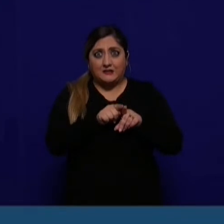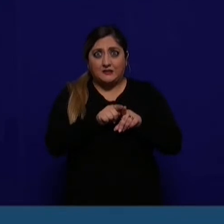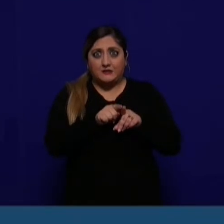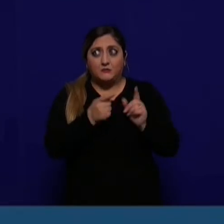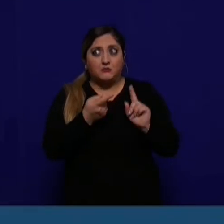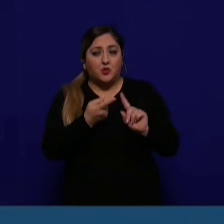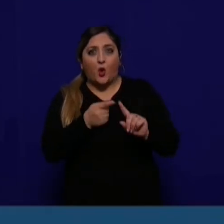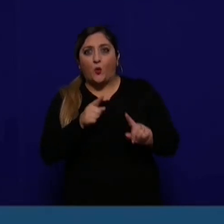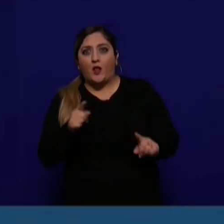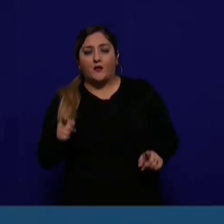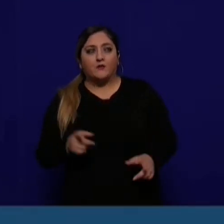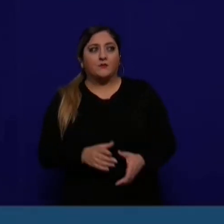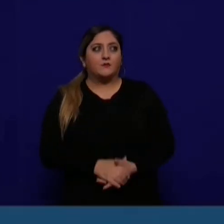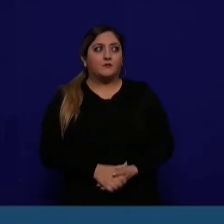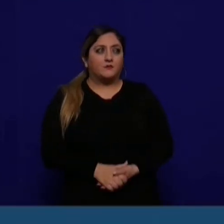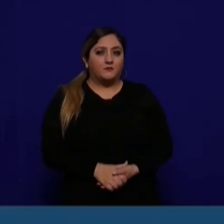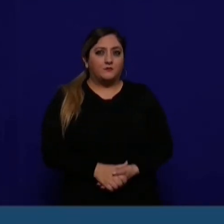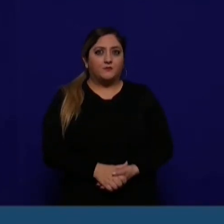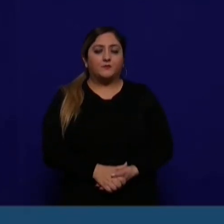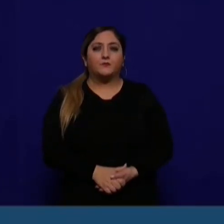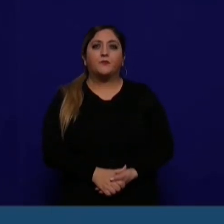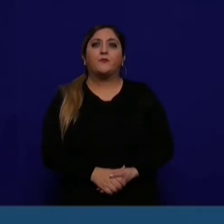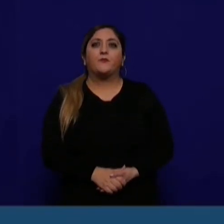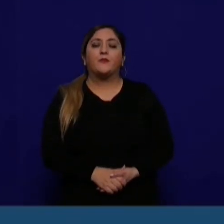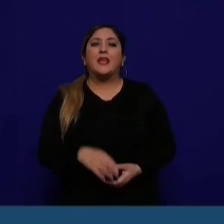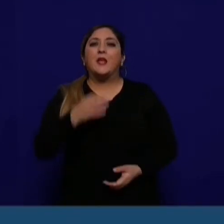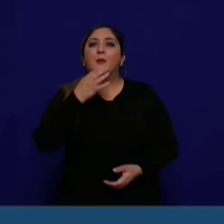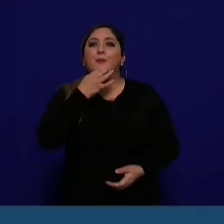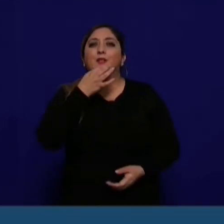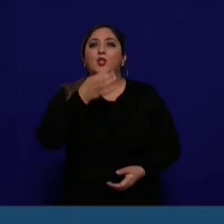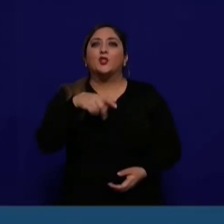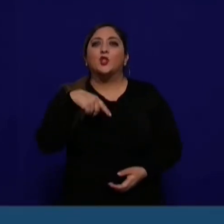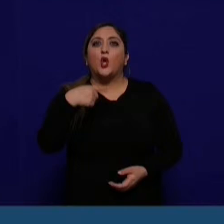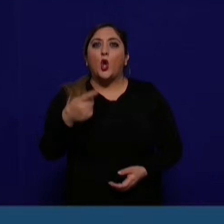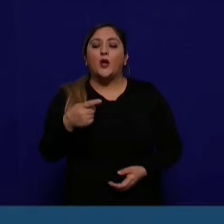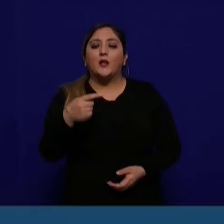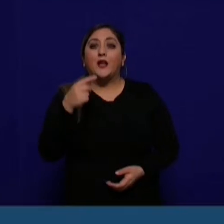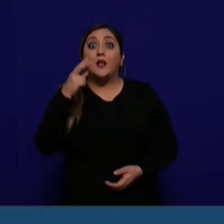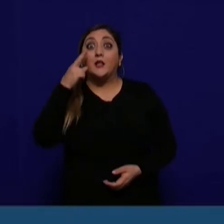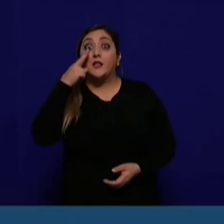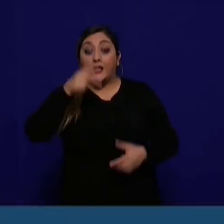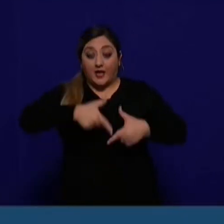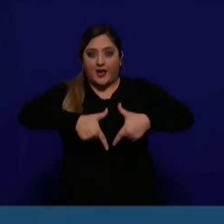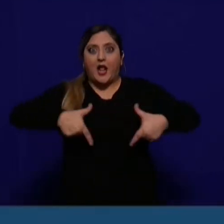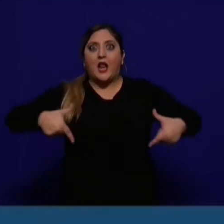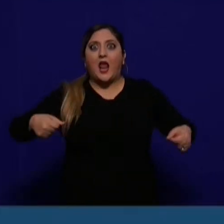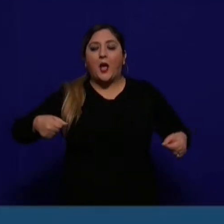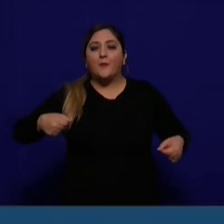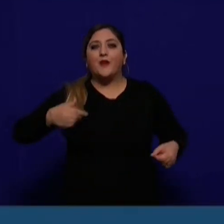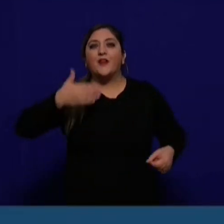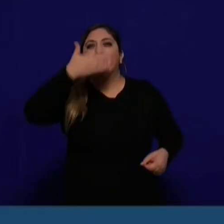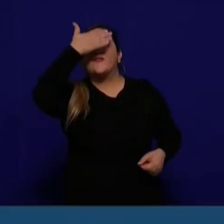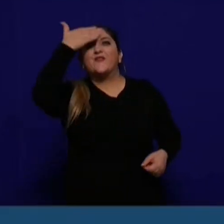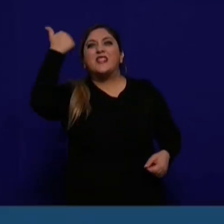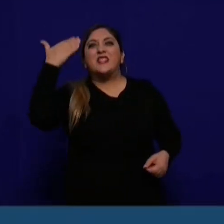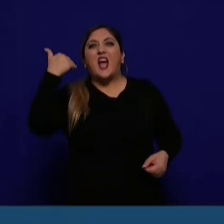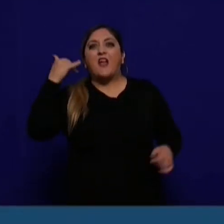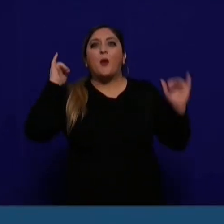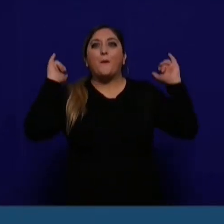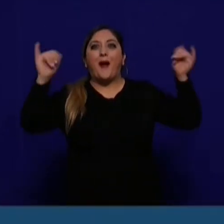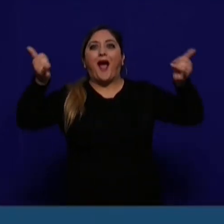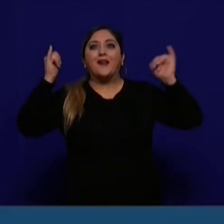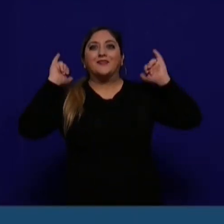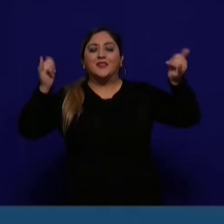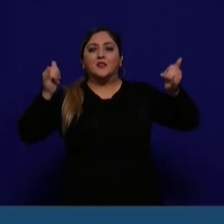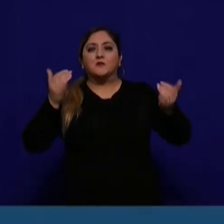bil-COVID. It-tielet domanda, qed naraw reklami ta' attivitajiet tal-massa għas-sajf li ġej. Dawn għandhom il-barka tal-awtoritajiet tas-saħħa u jekk